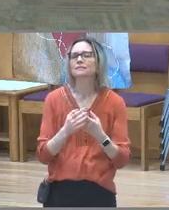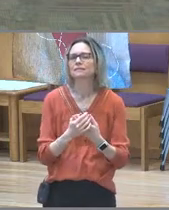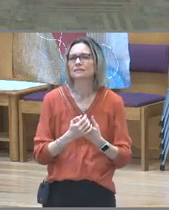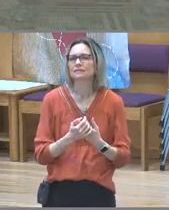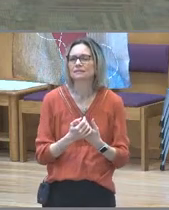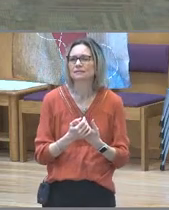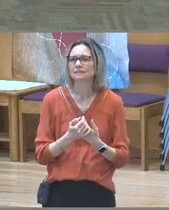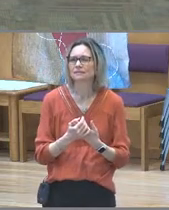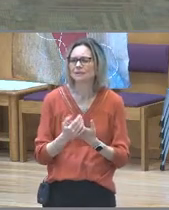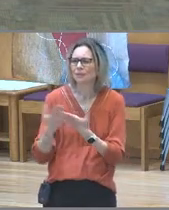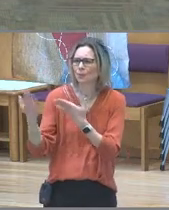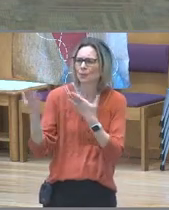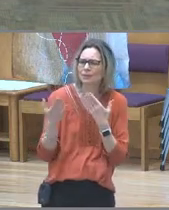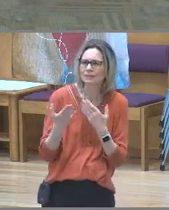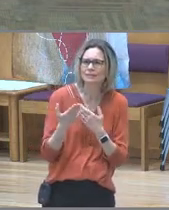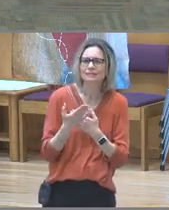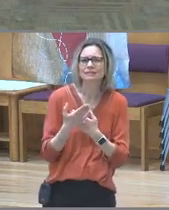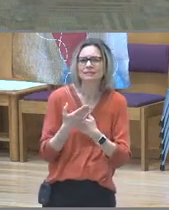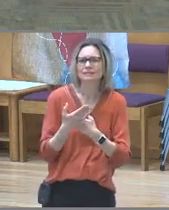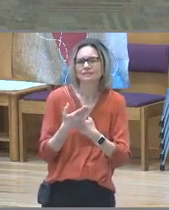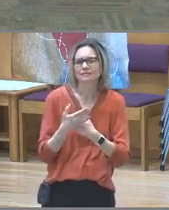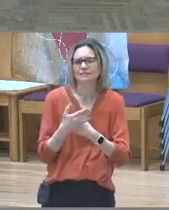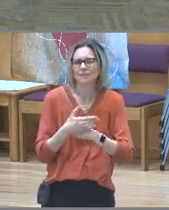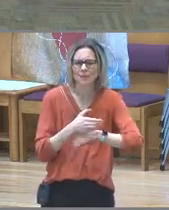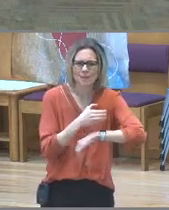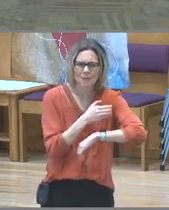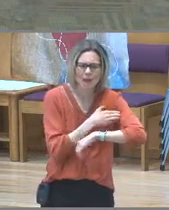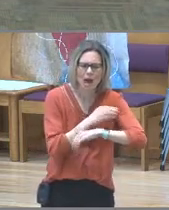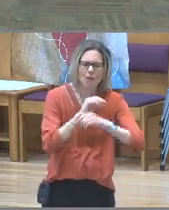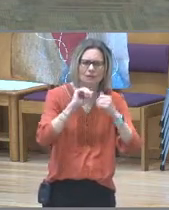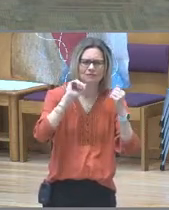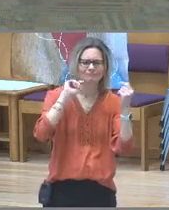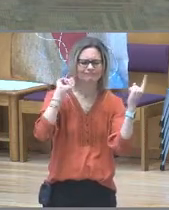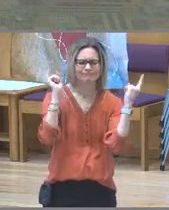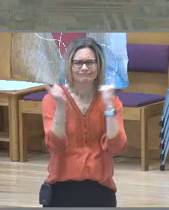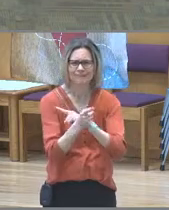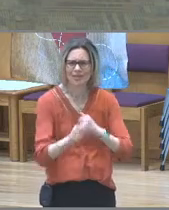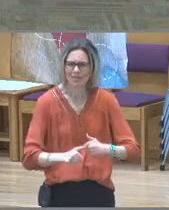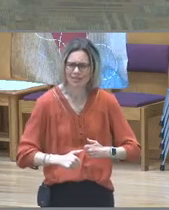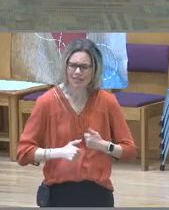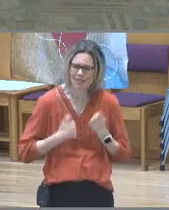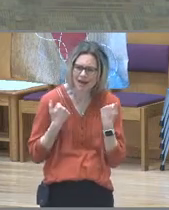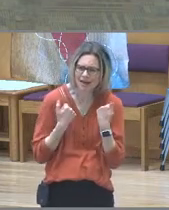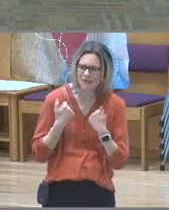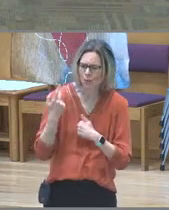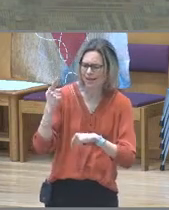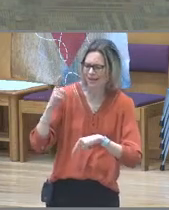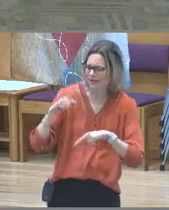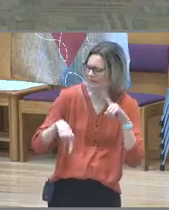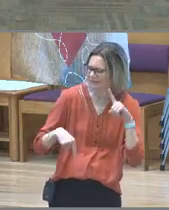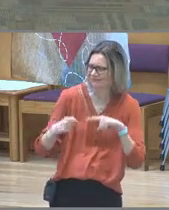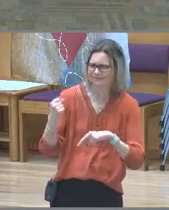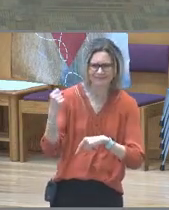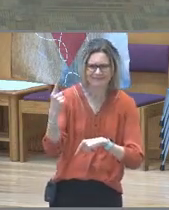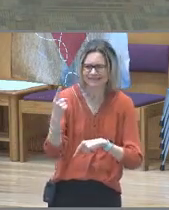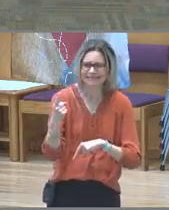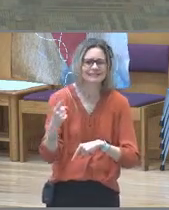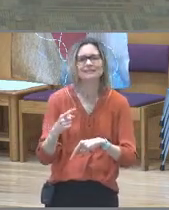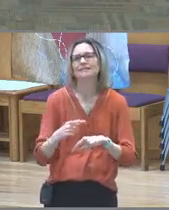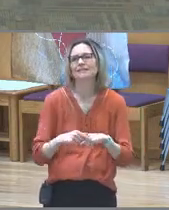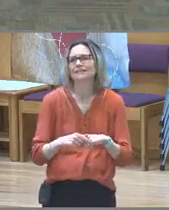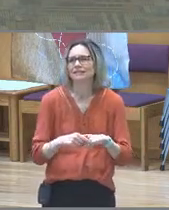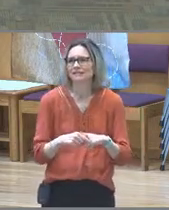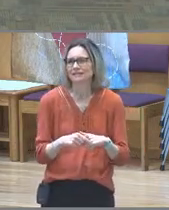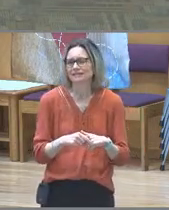a power of transformation and life that you and I cannot understand and maybe cannot find in